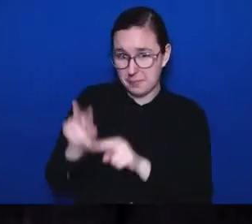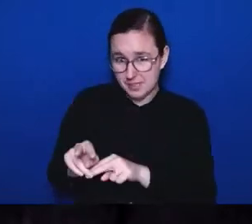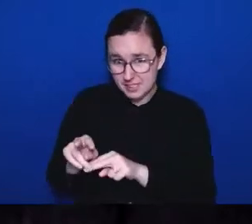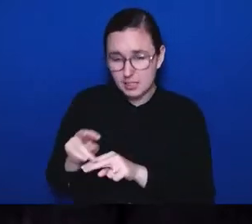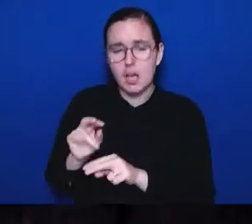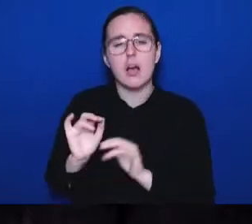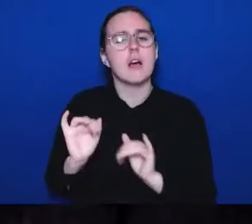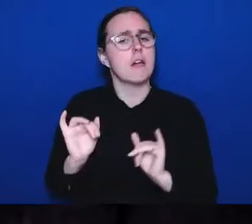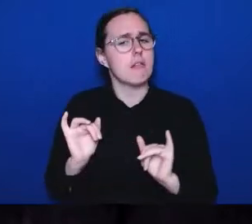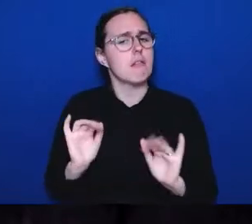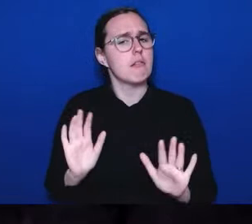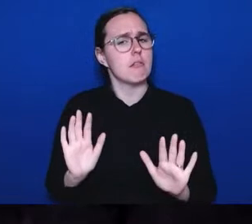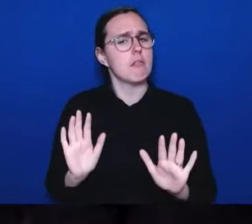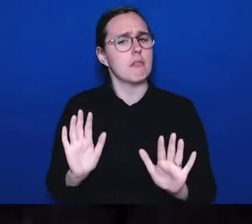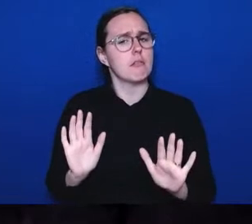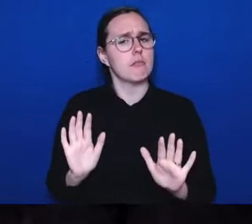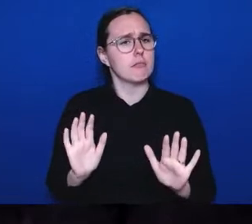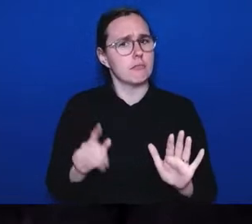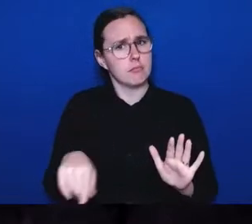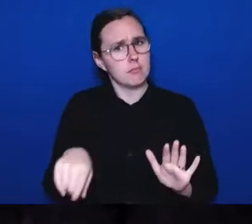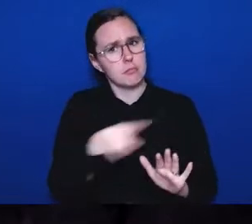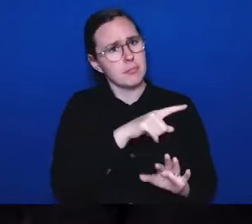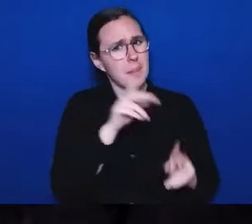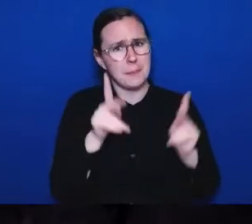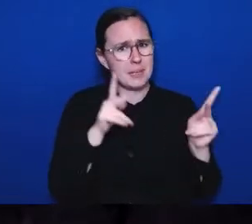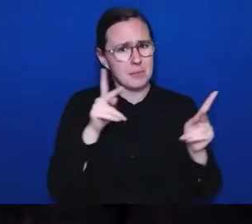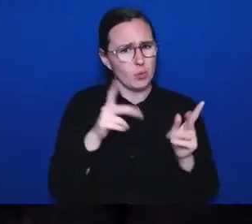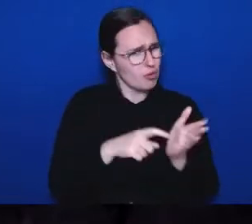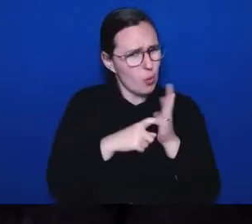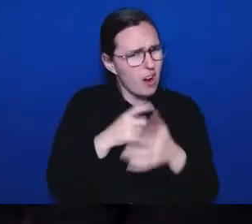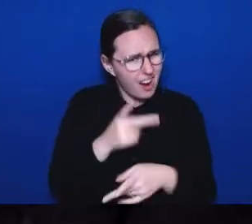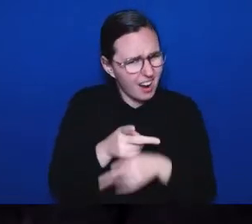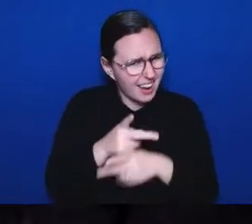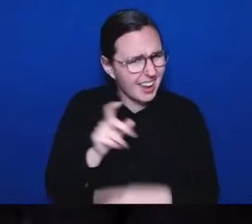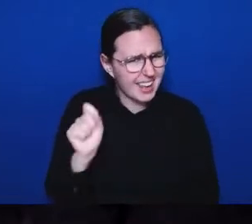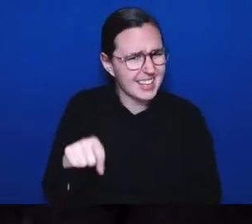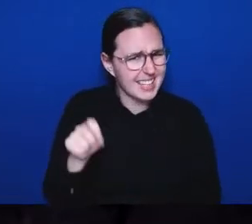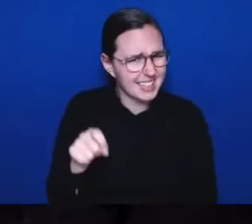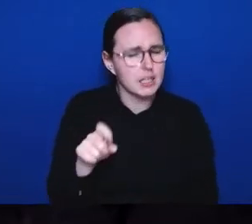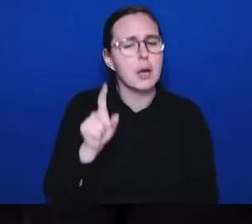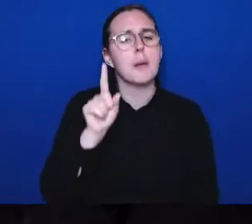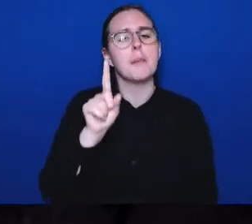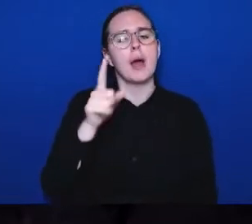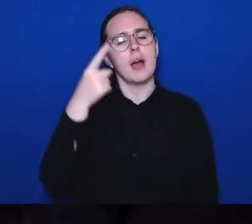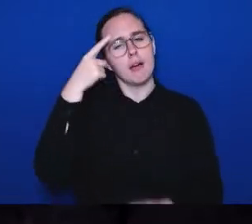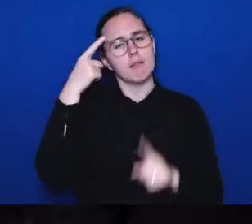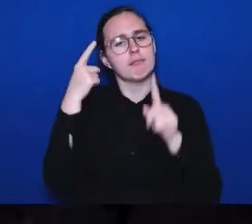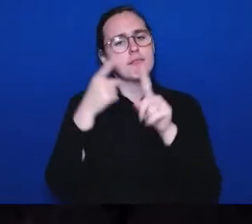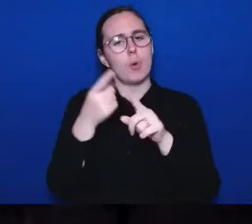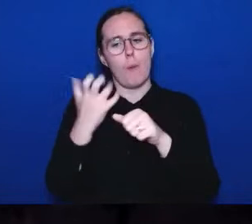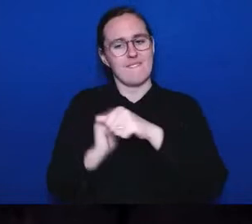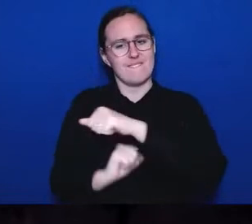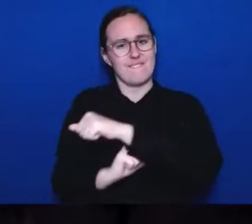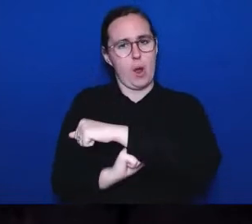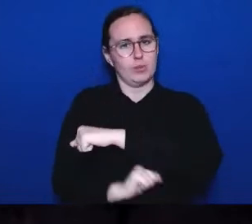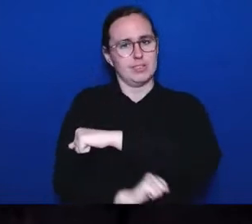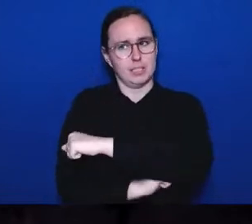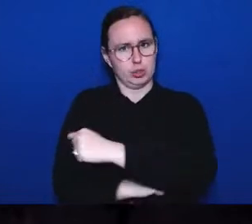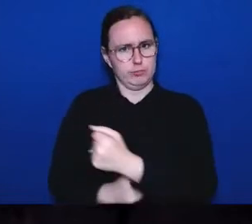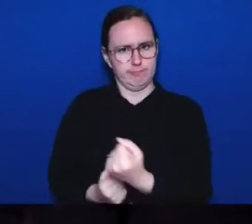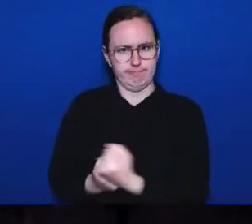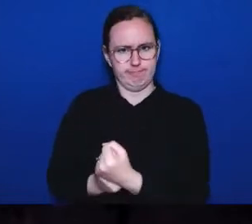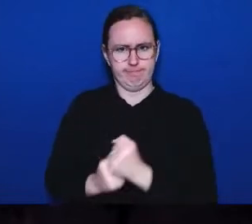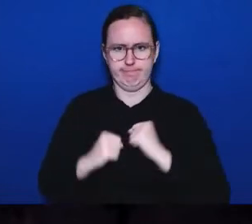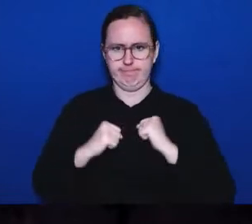care and access to primary care. And that is our hope, is to build a foundation to really work into the preventative aspect. Because right